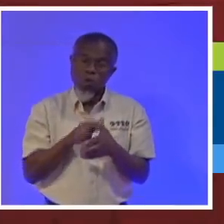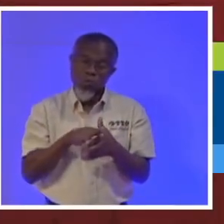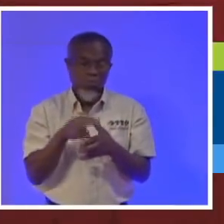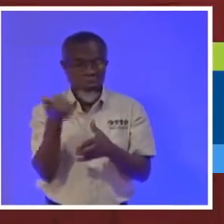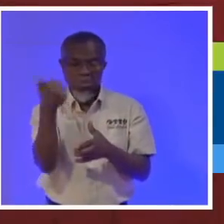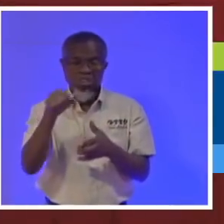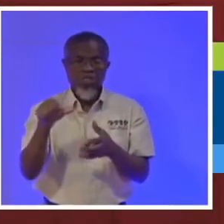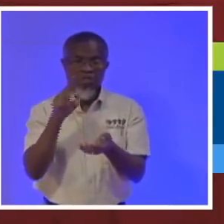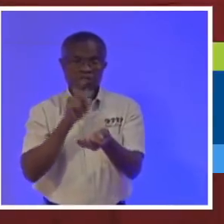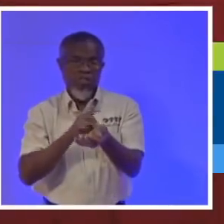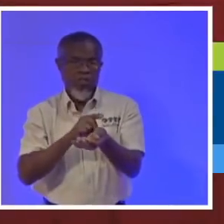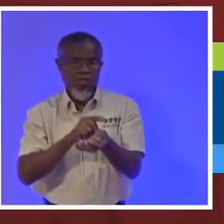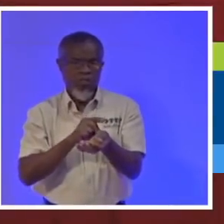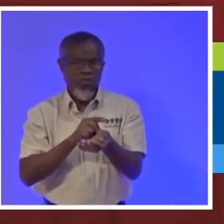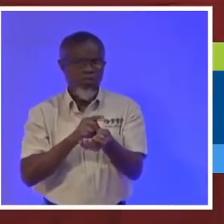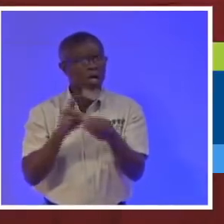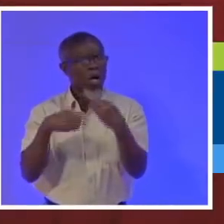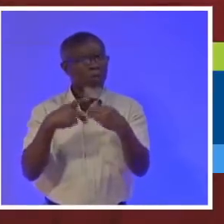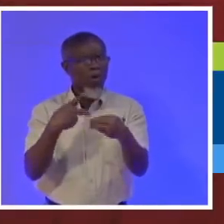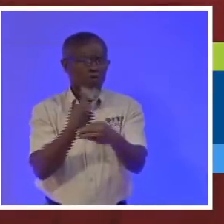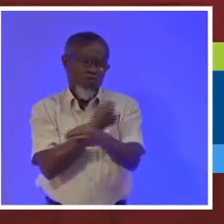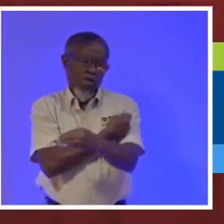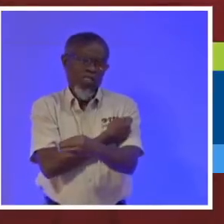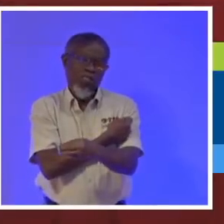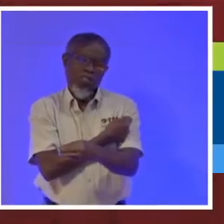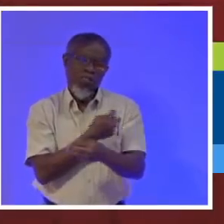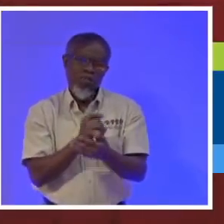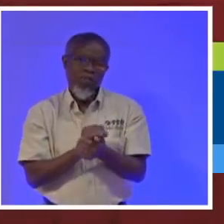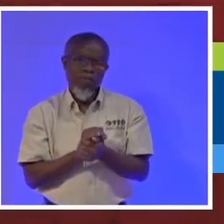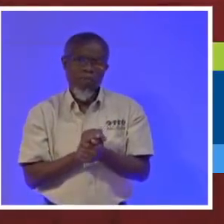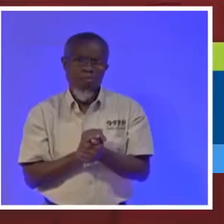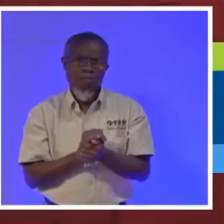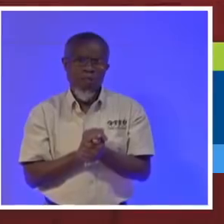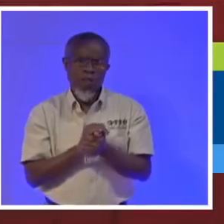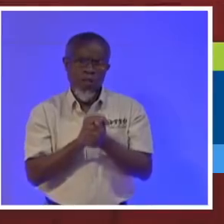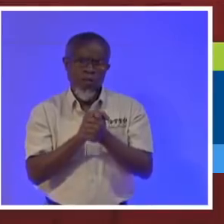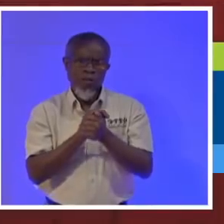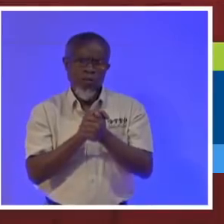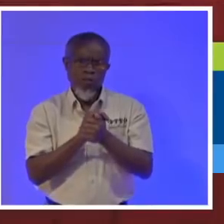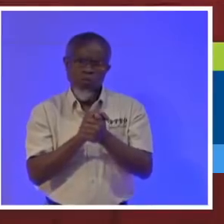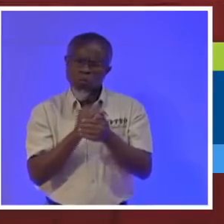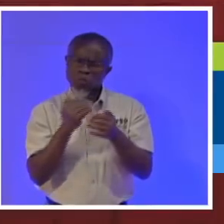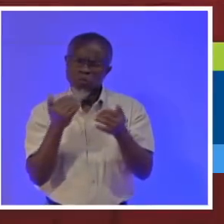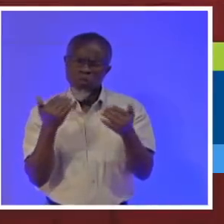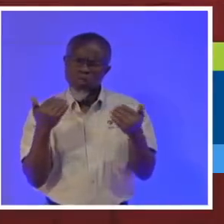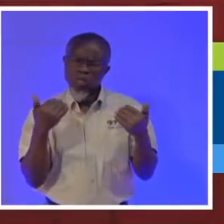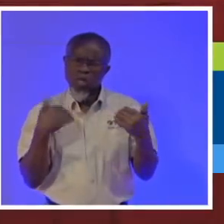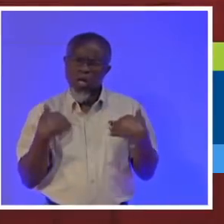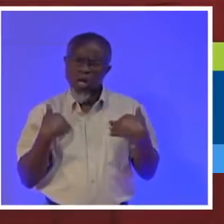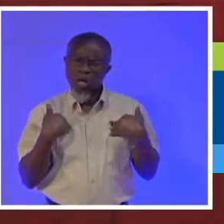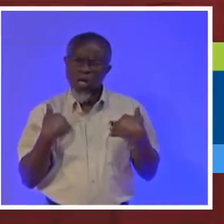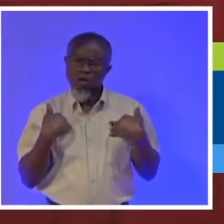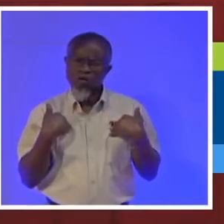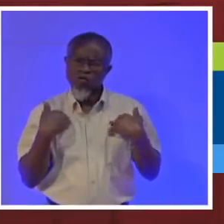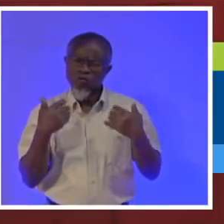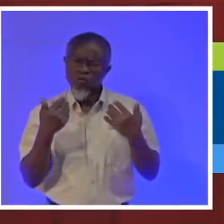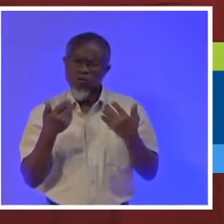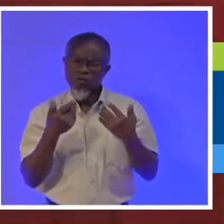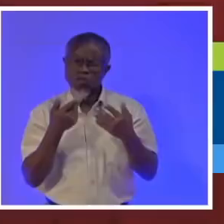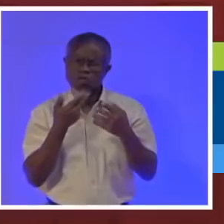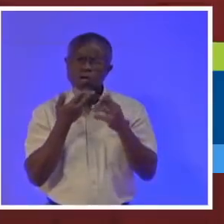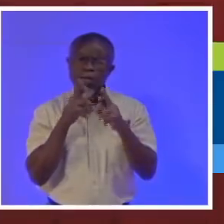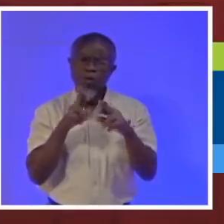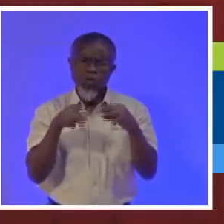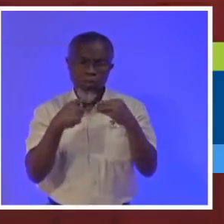to the vaccine issue, Minister, why we do have an adverse reporting effects thing in place, and that's